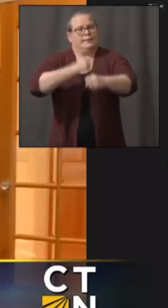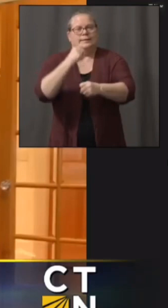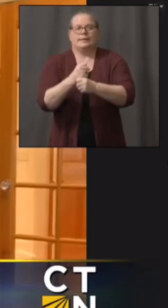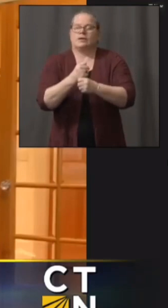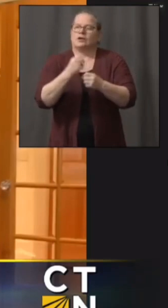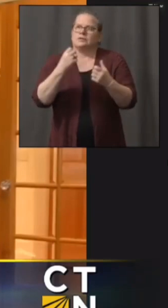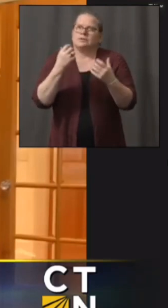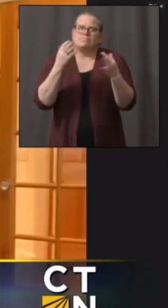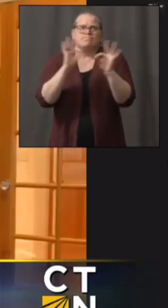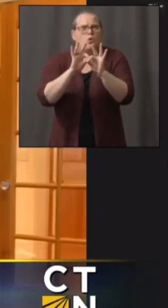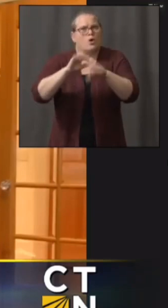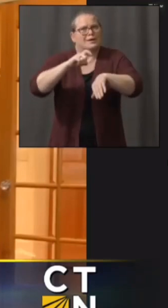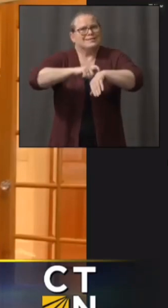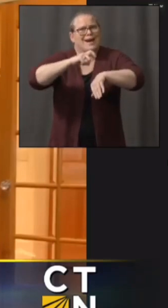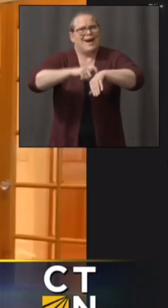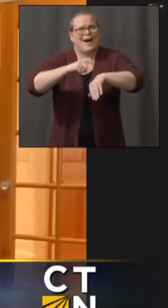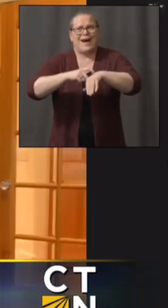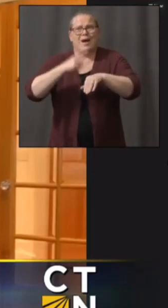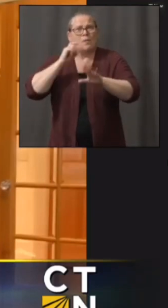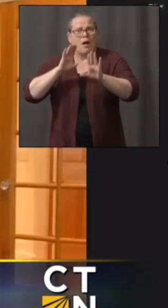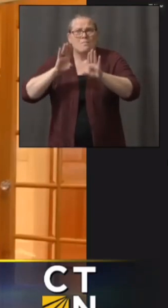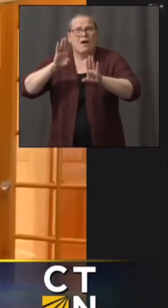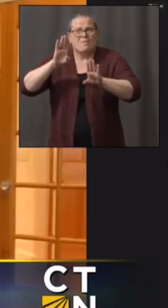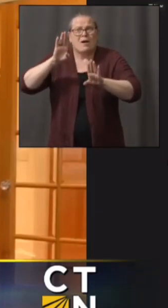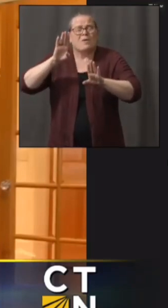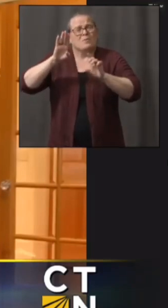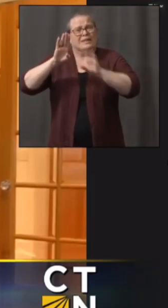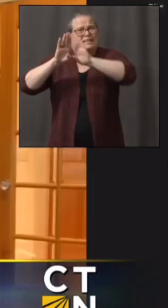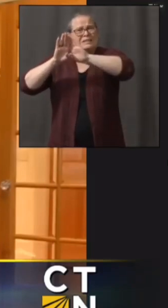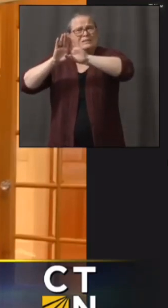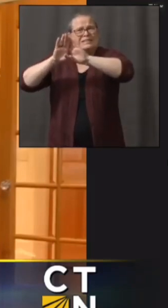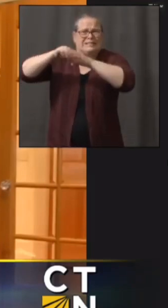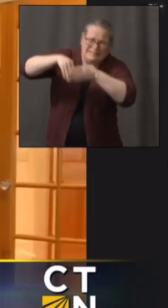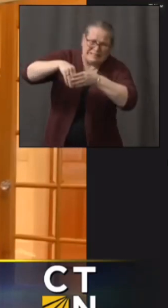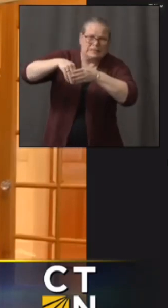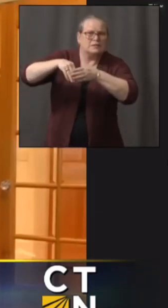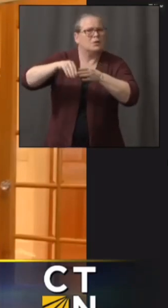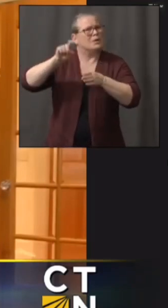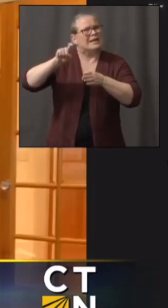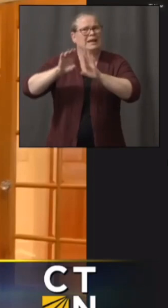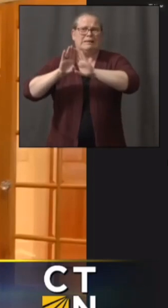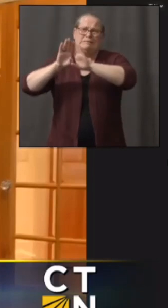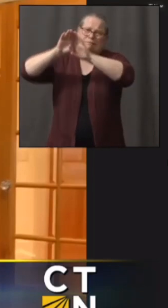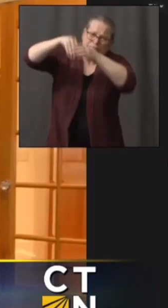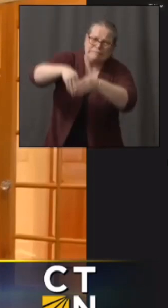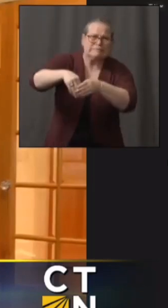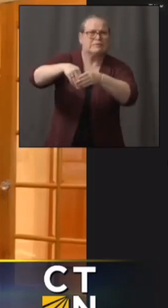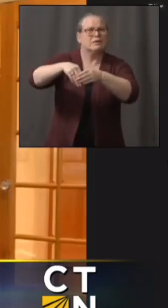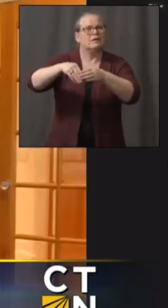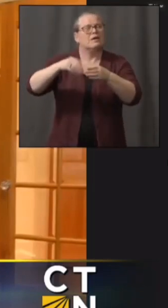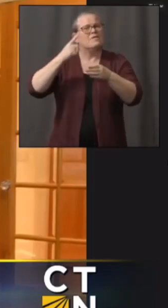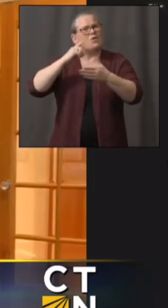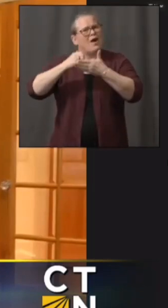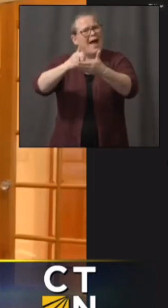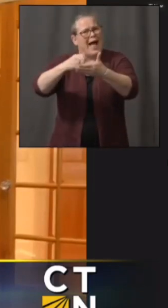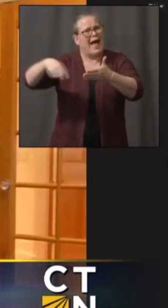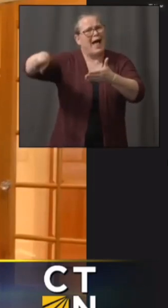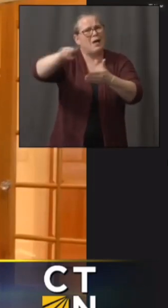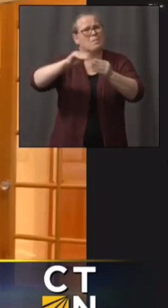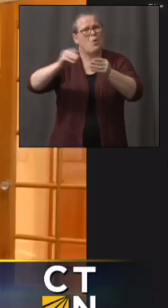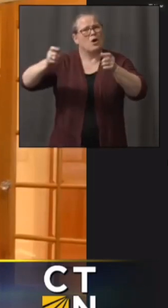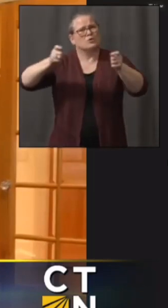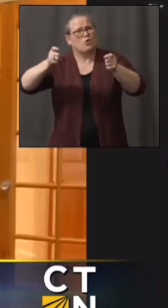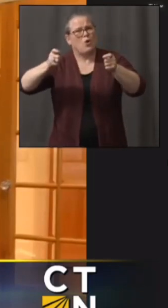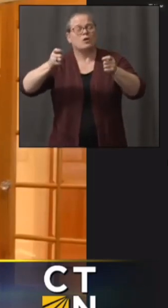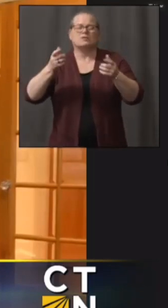control. Otherwise, we're going to be faced with increasingly difficult choices about how we manage this pandemic going forward. So we're really counting on the